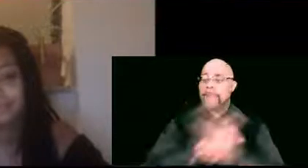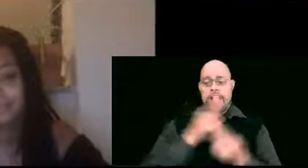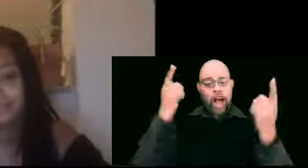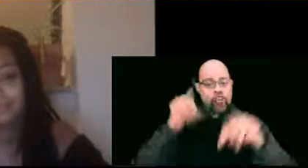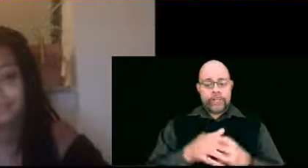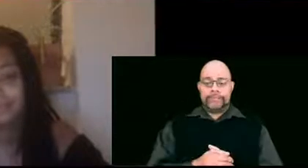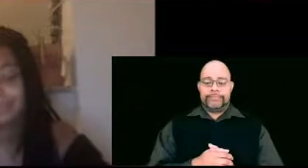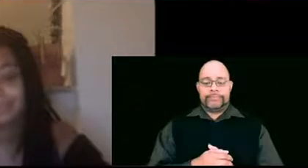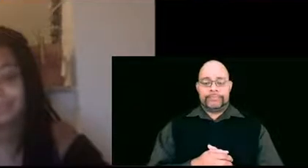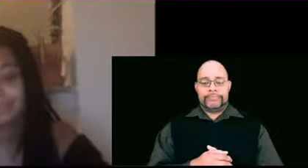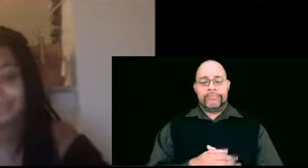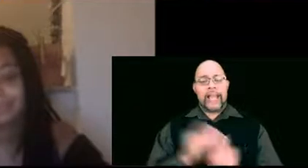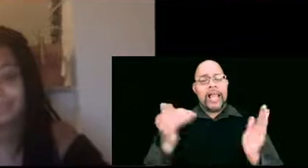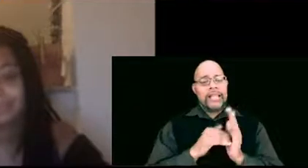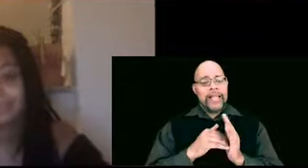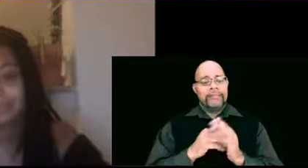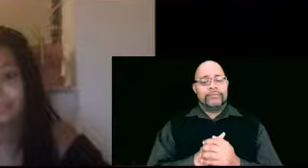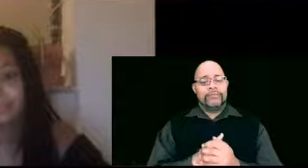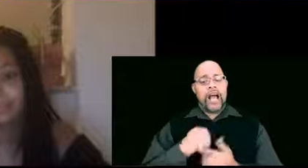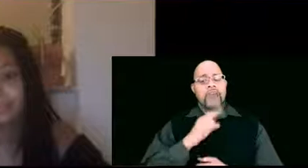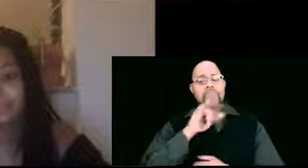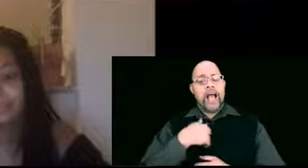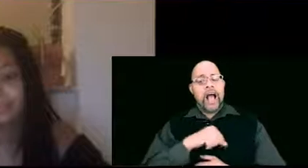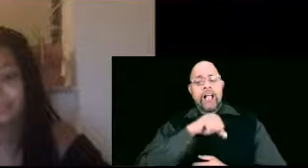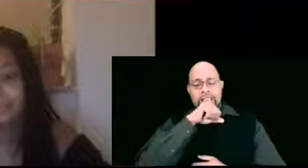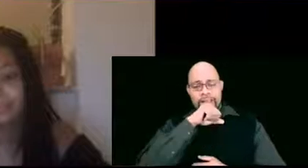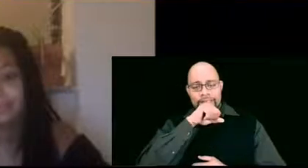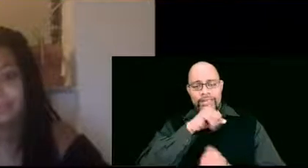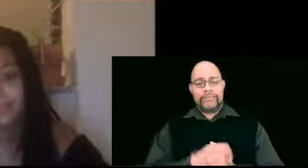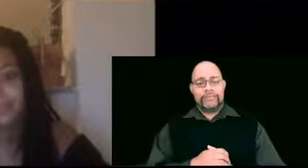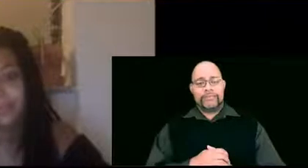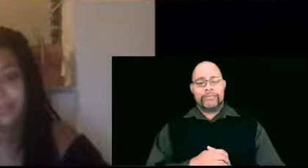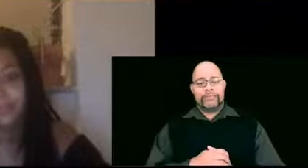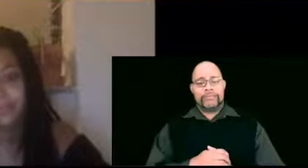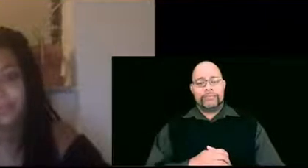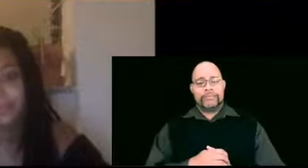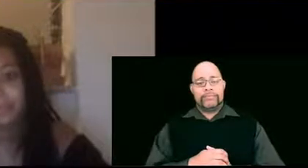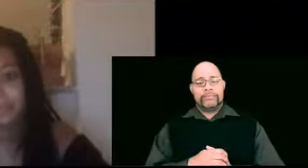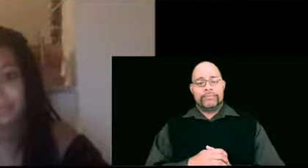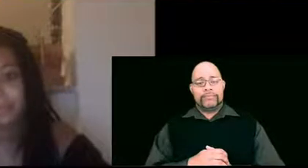Yes, totally agree. And again, I really do love,